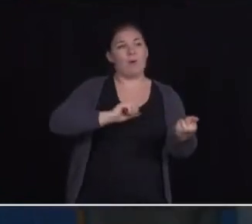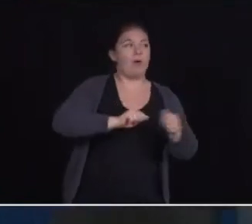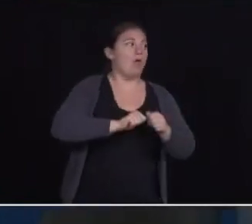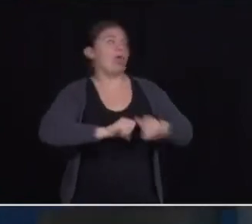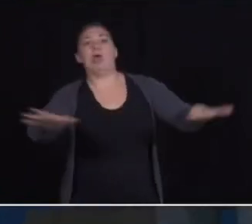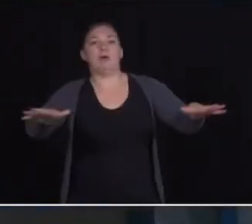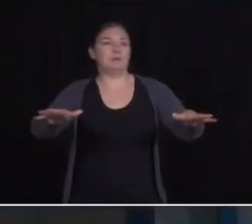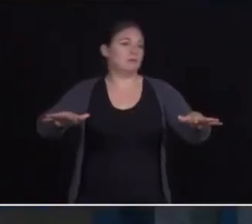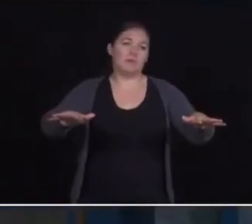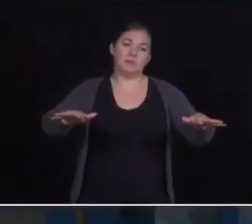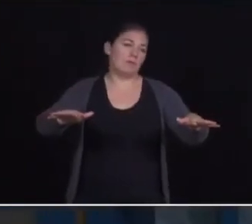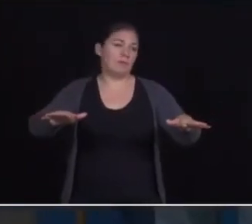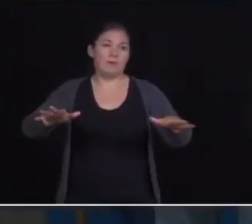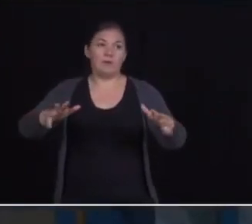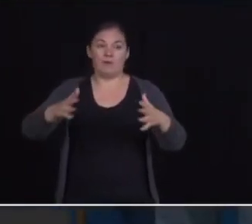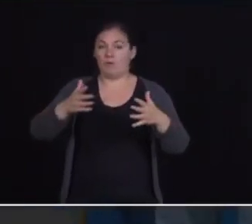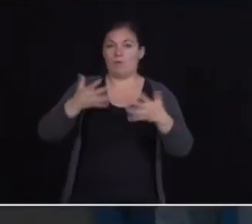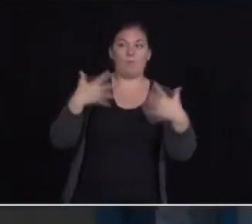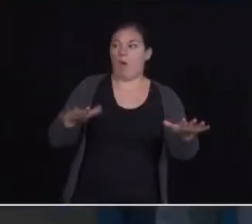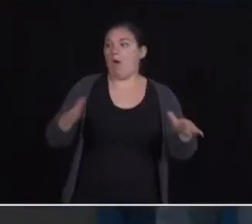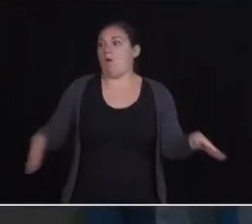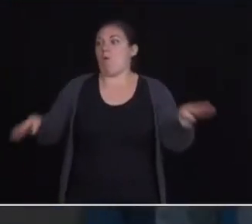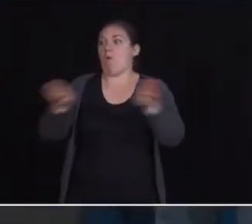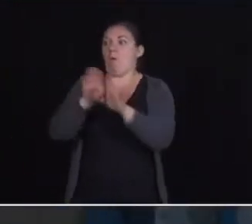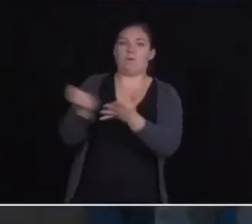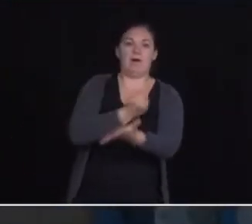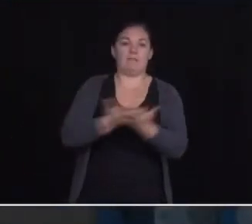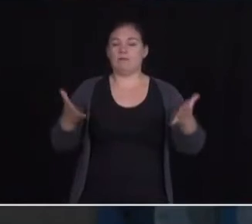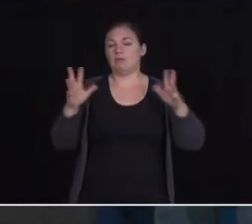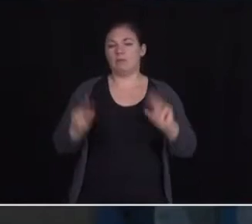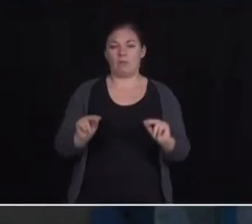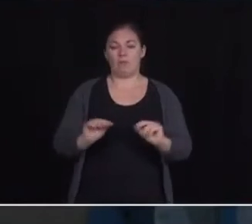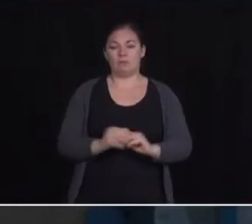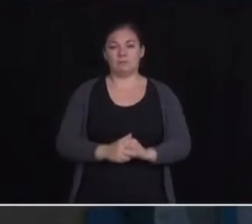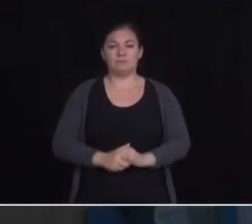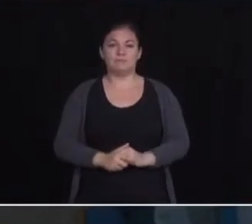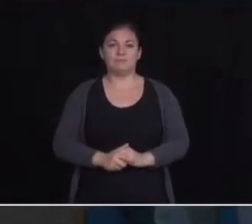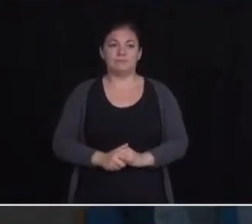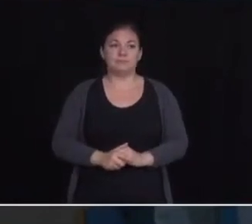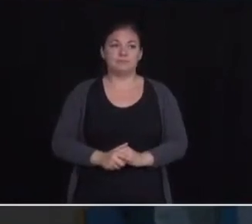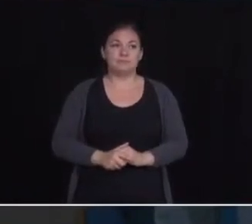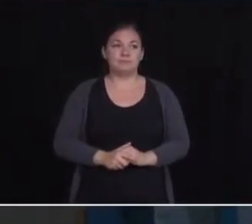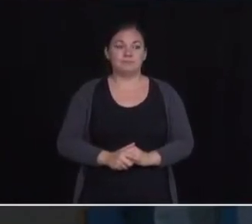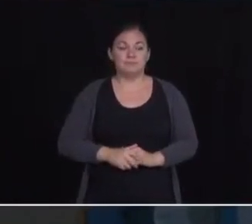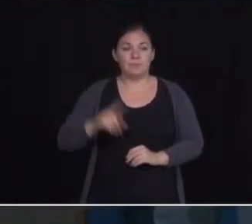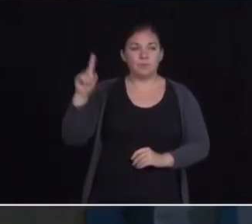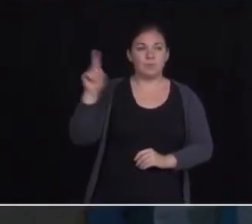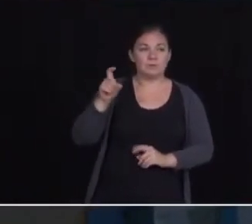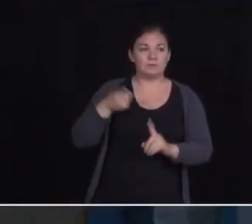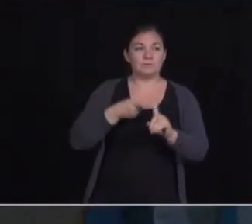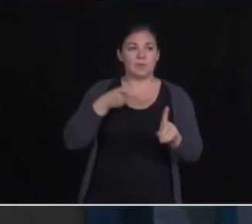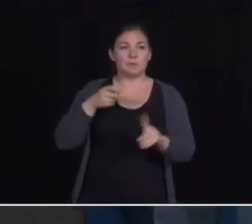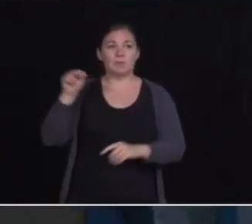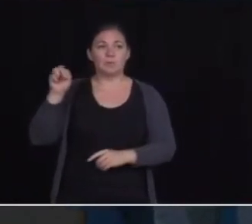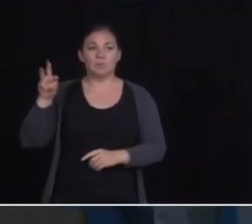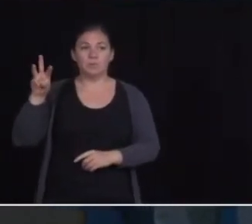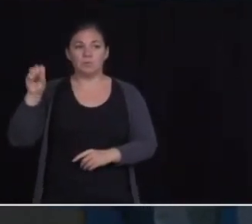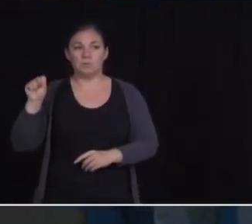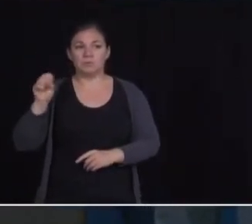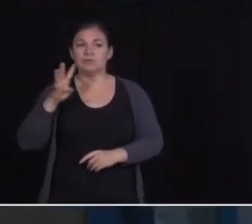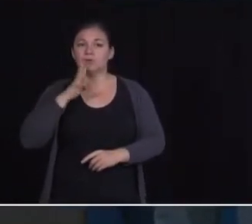Okay, we'll go to the phone line for questions. First question, please. First question comes from Haley Cooper of News Talk 1010. Please go